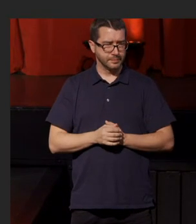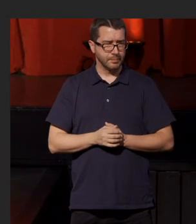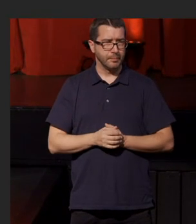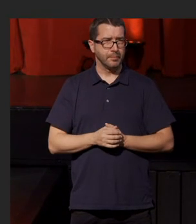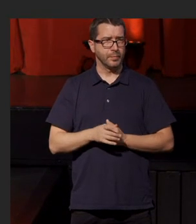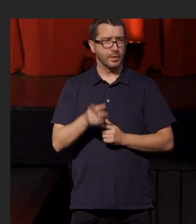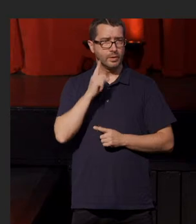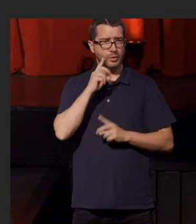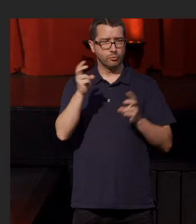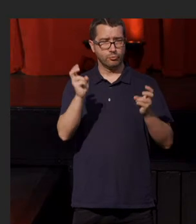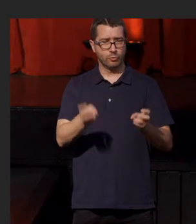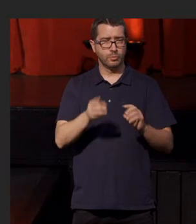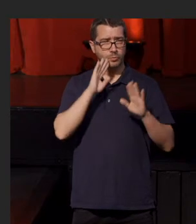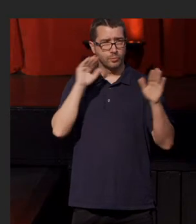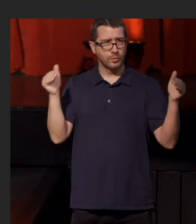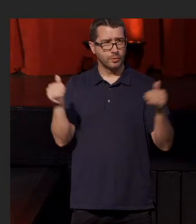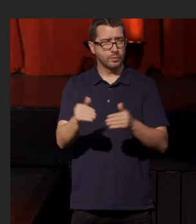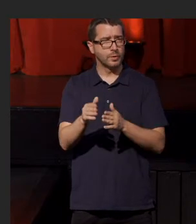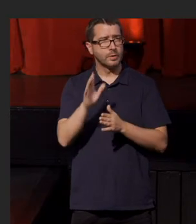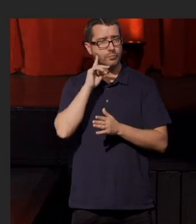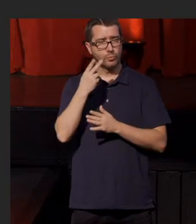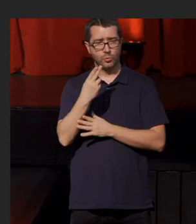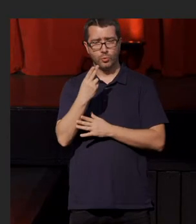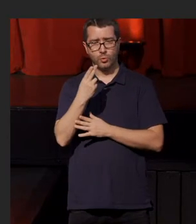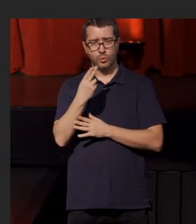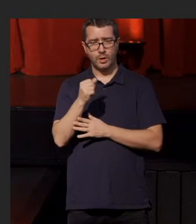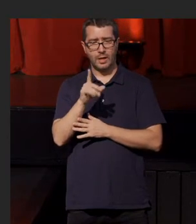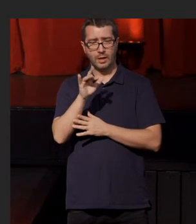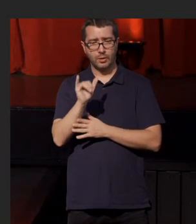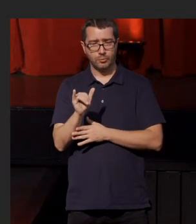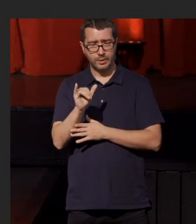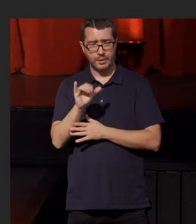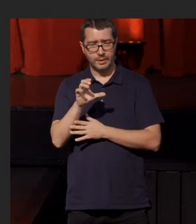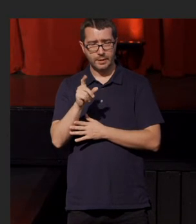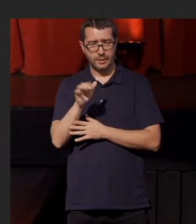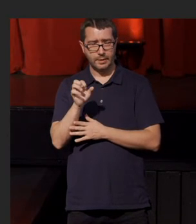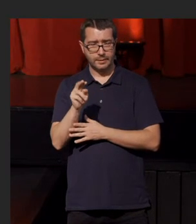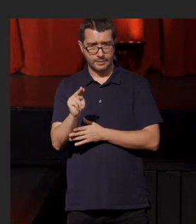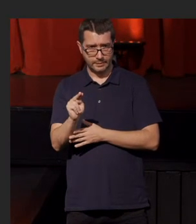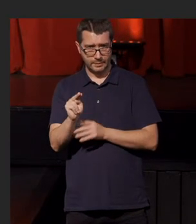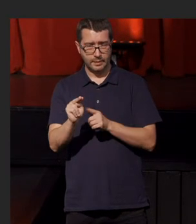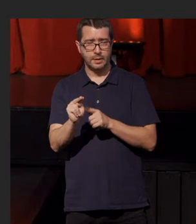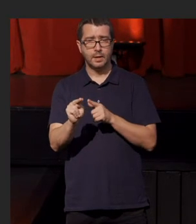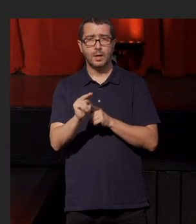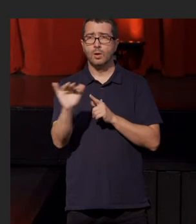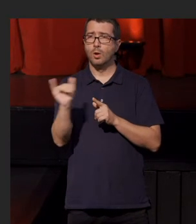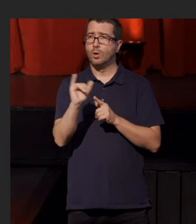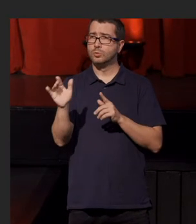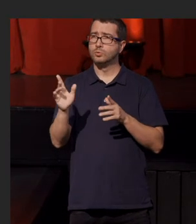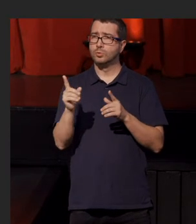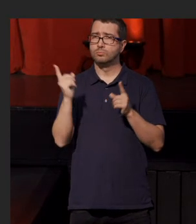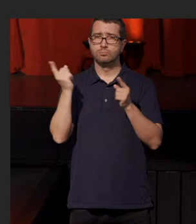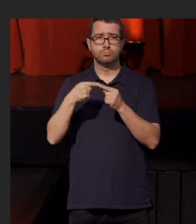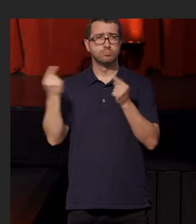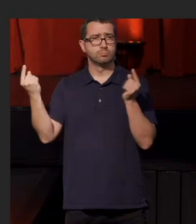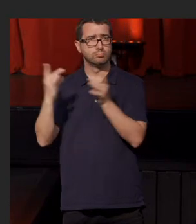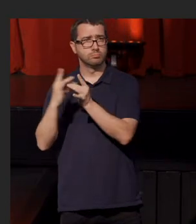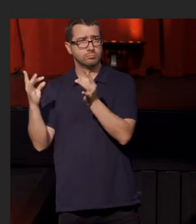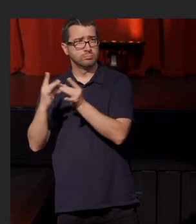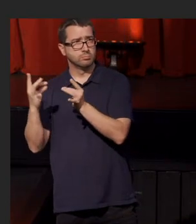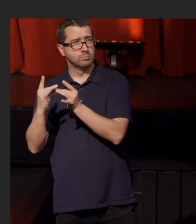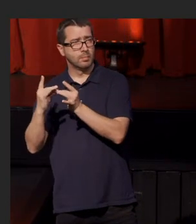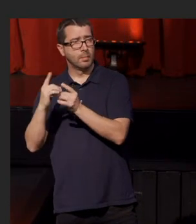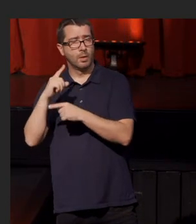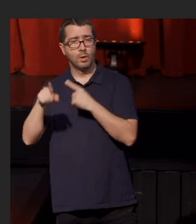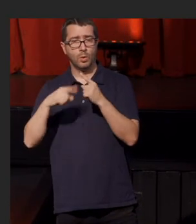in ways that disadvantaged Hillary Clinton, and importantly, created an alternative narrative when the